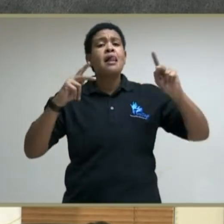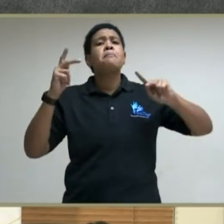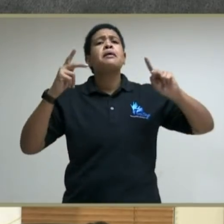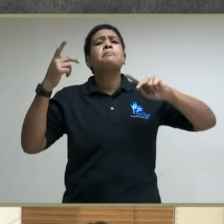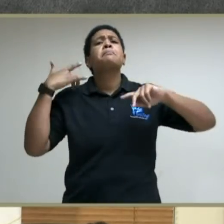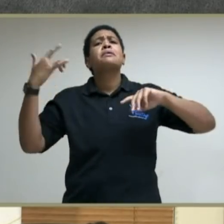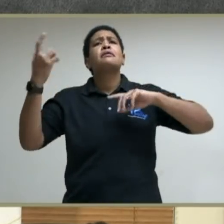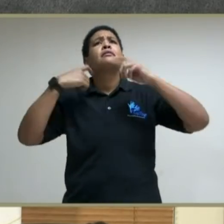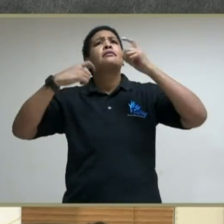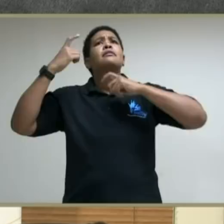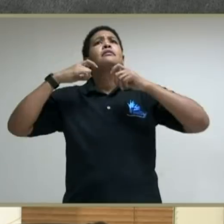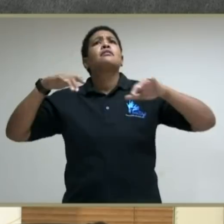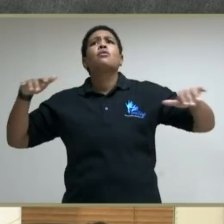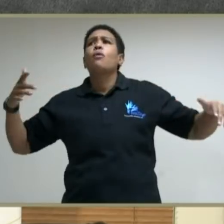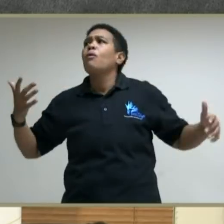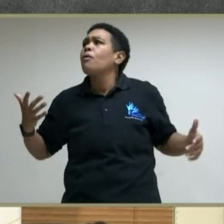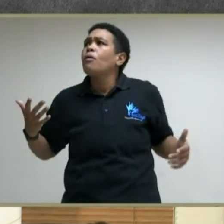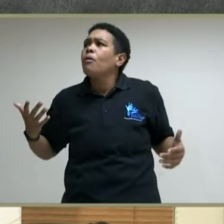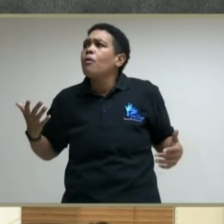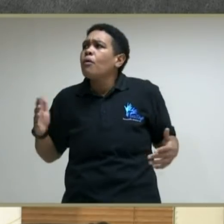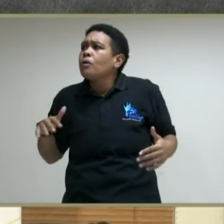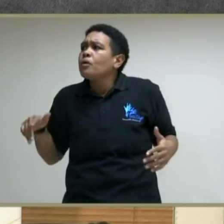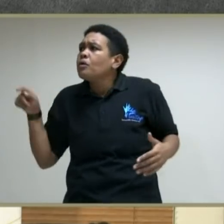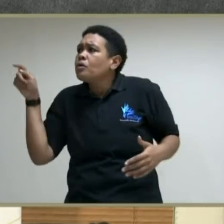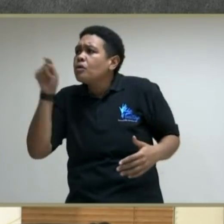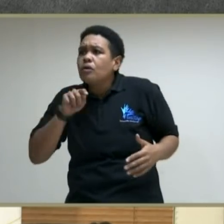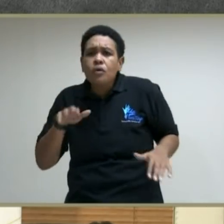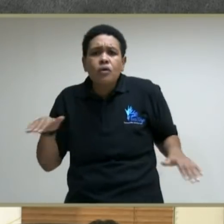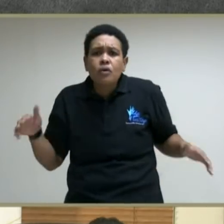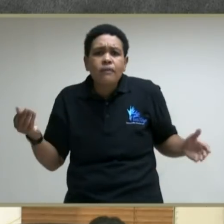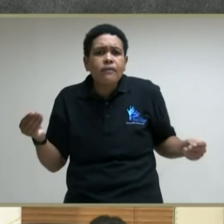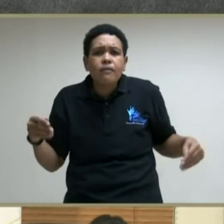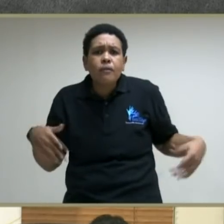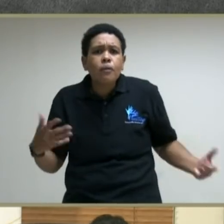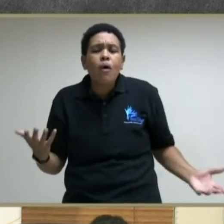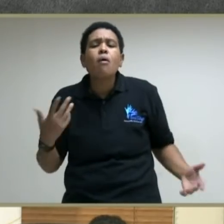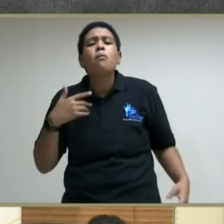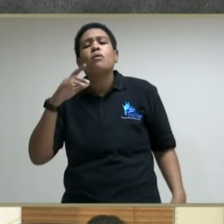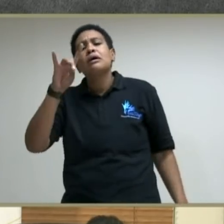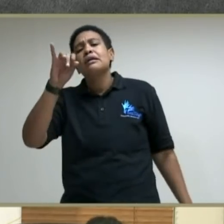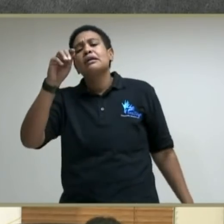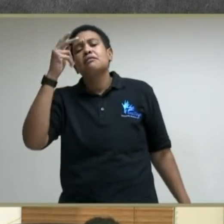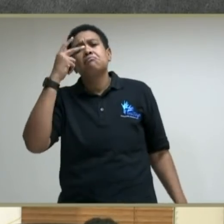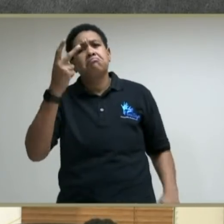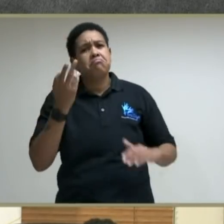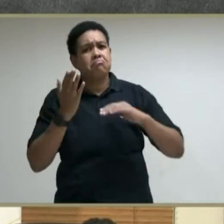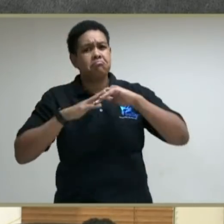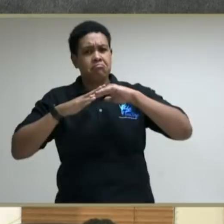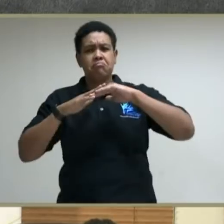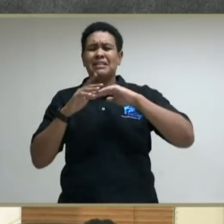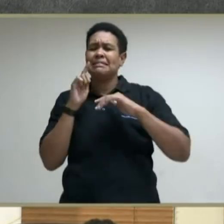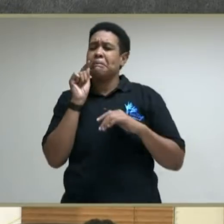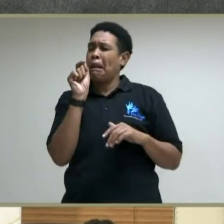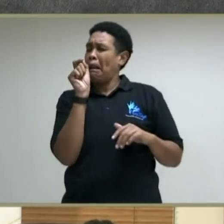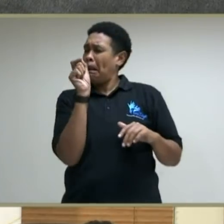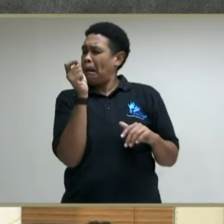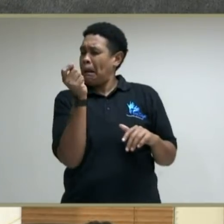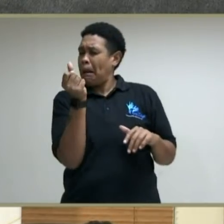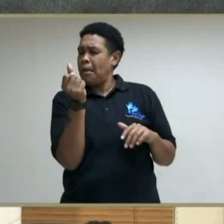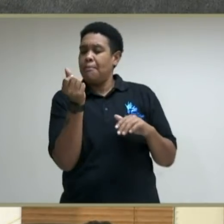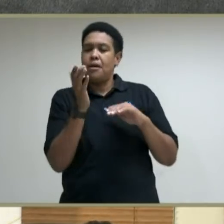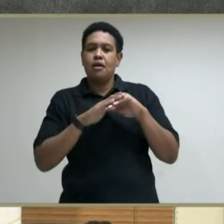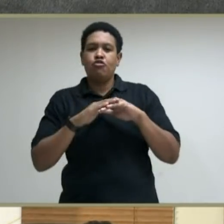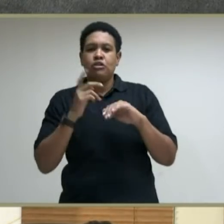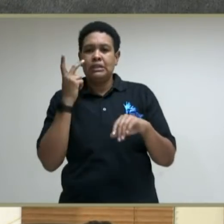have been asking consistently about what's happening with the children, and we did see an increase, a very slight increase we